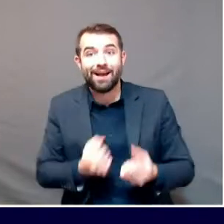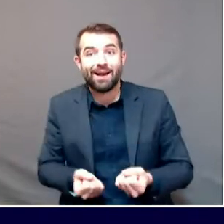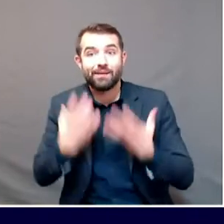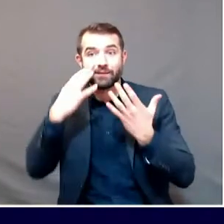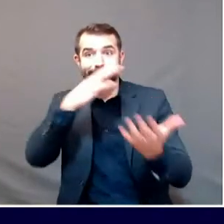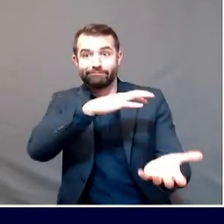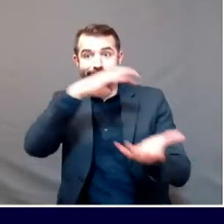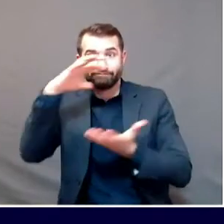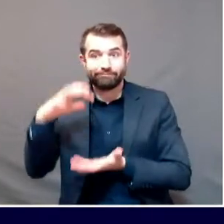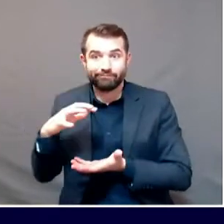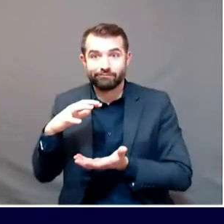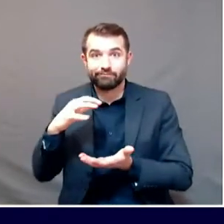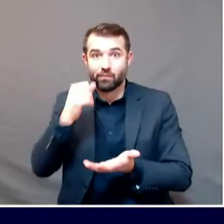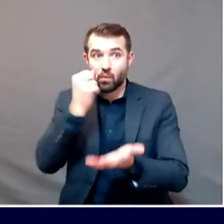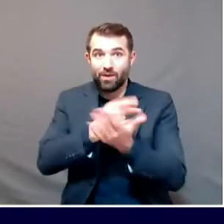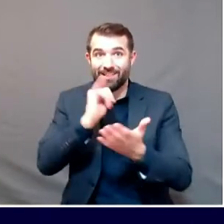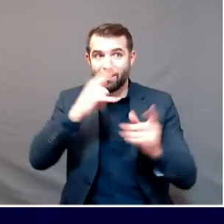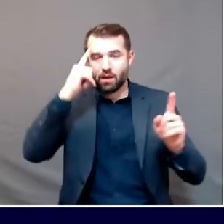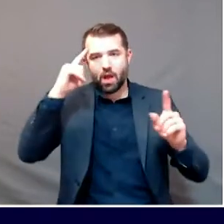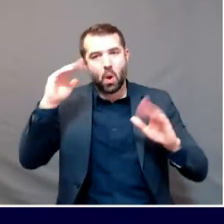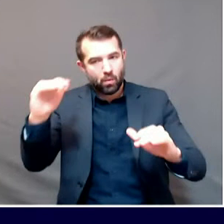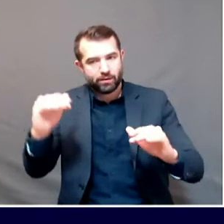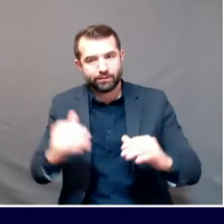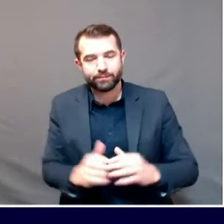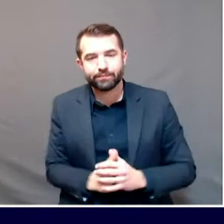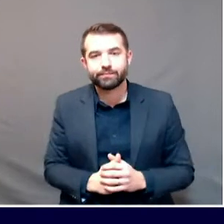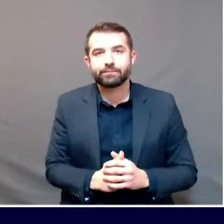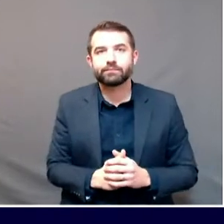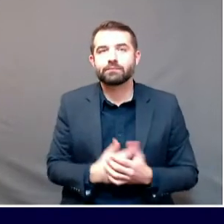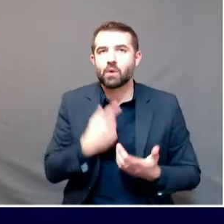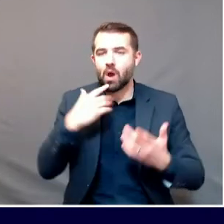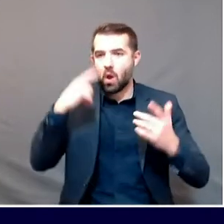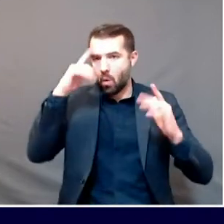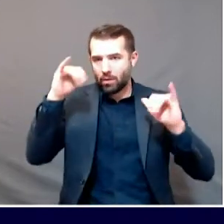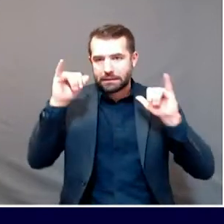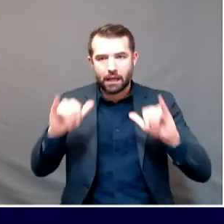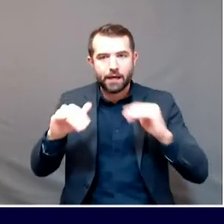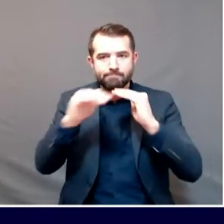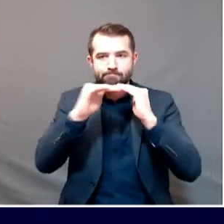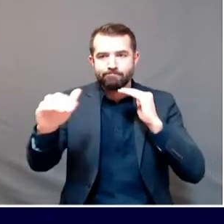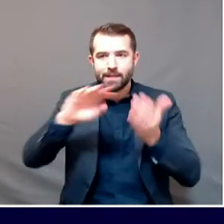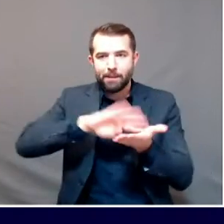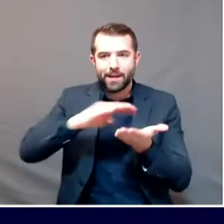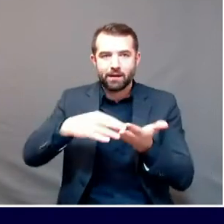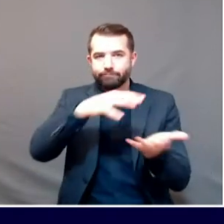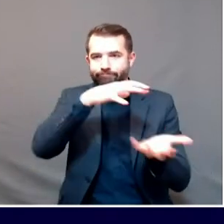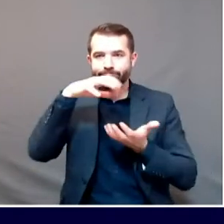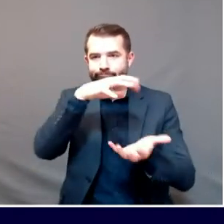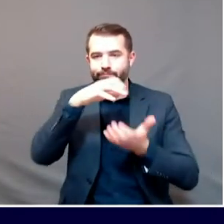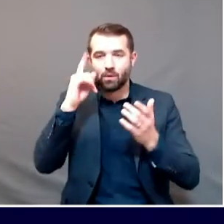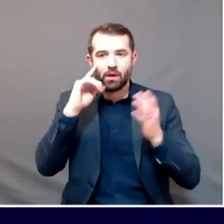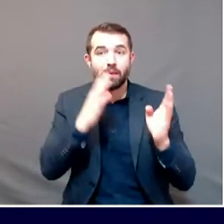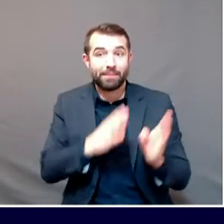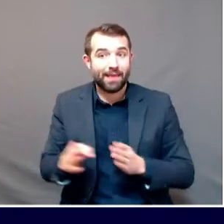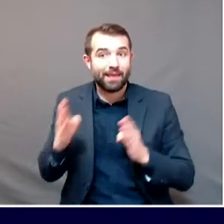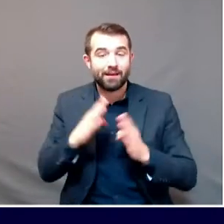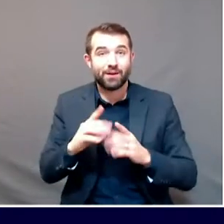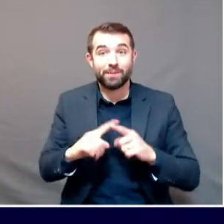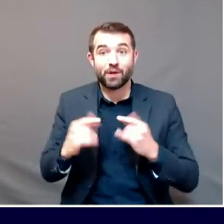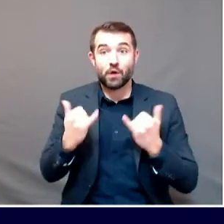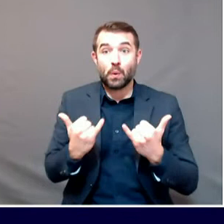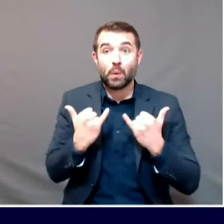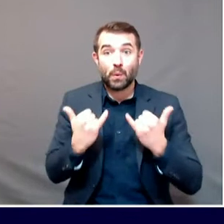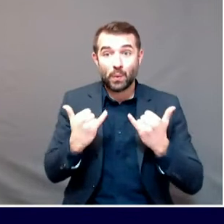we can engage in that longer horizon planning. Right now, what we've been getting is an estimated allocation